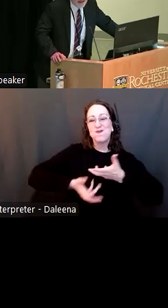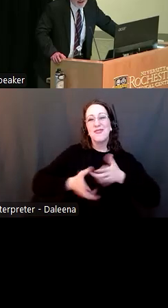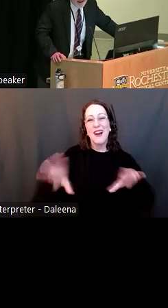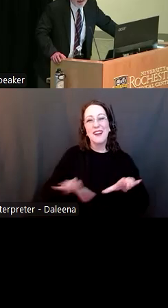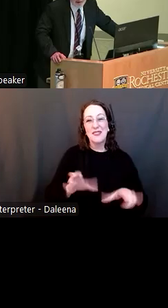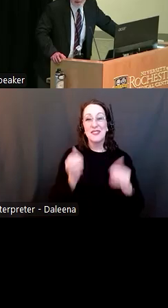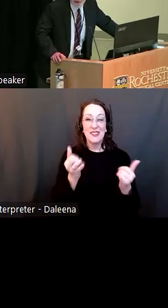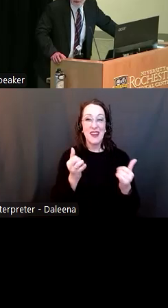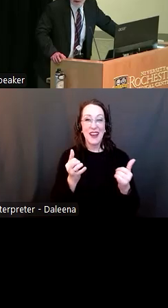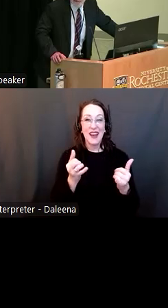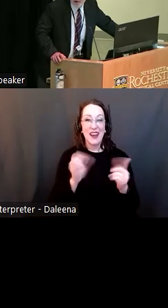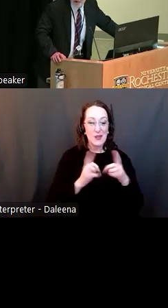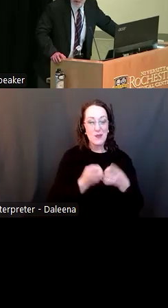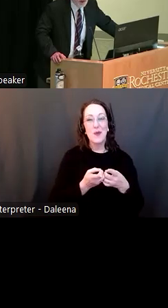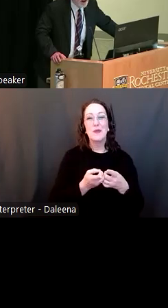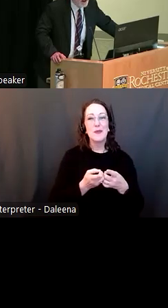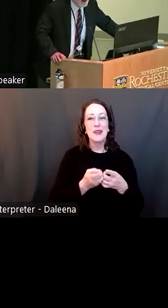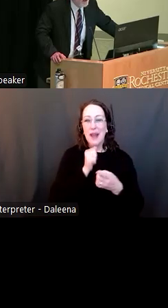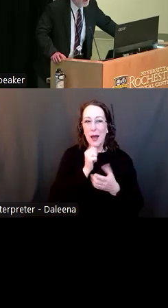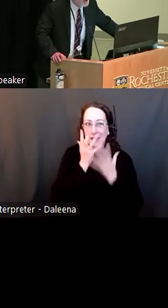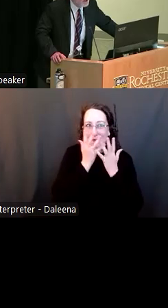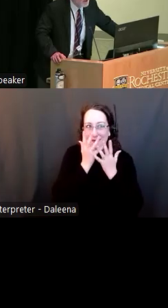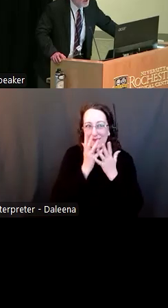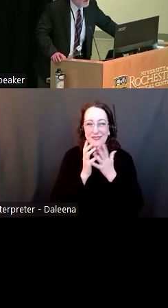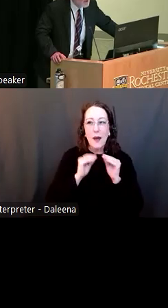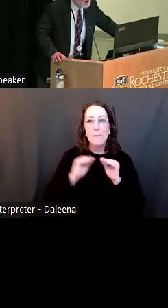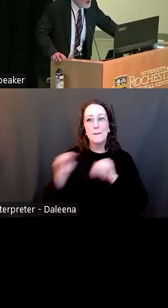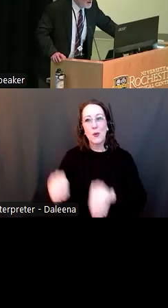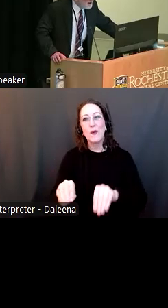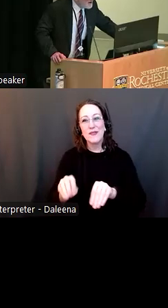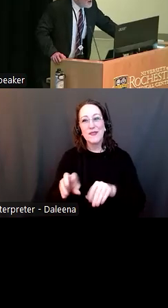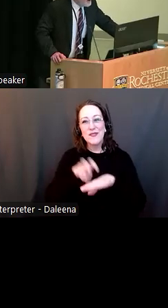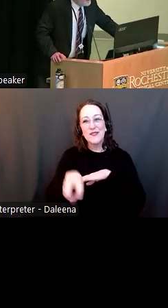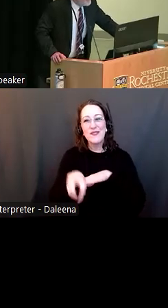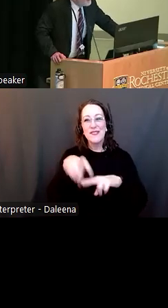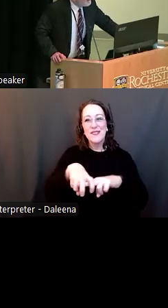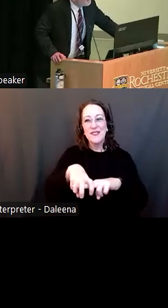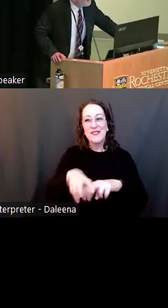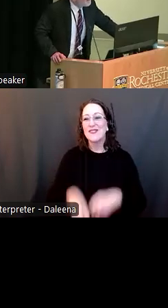activity today and department, don't be shy. Get up and move.